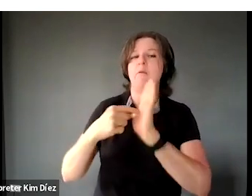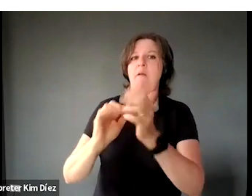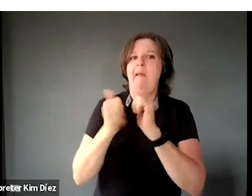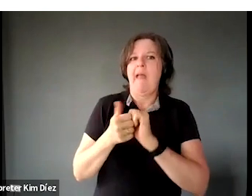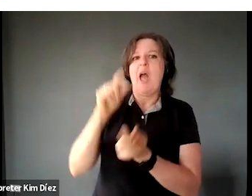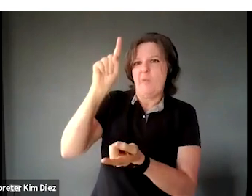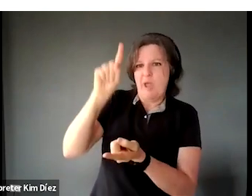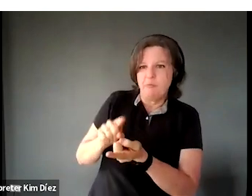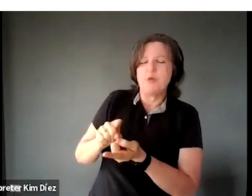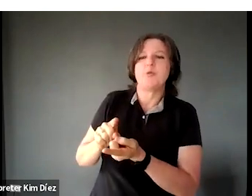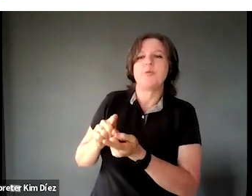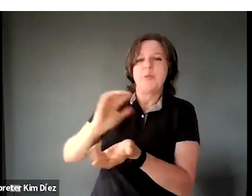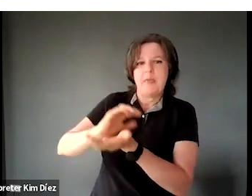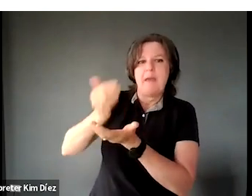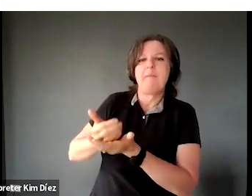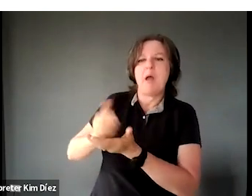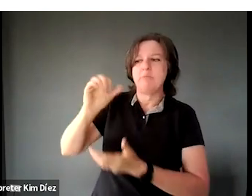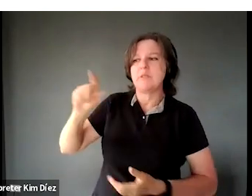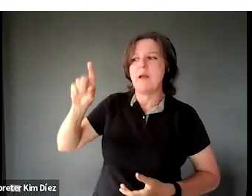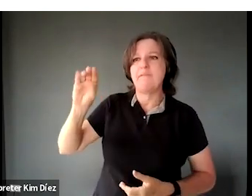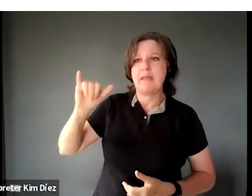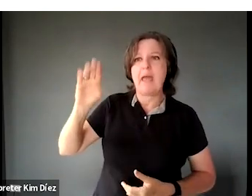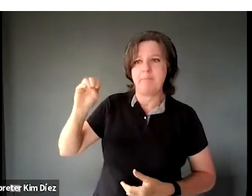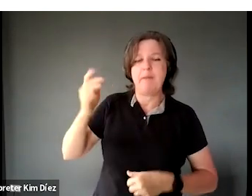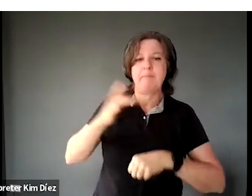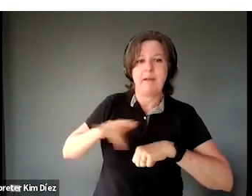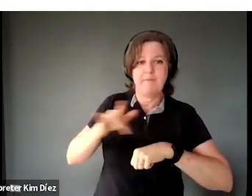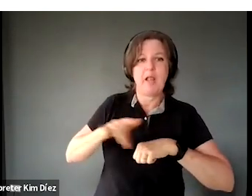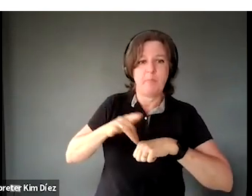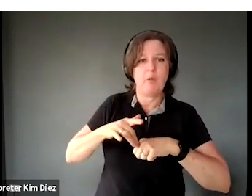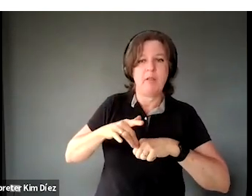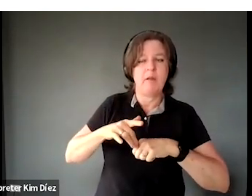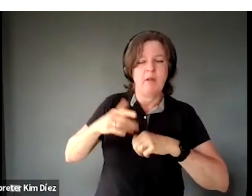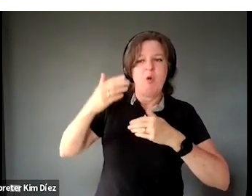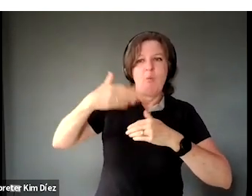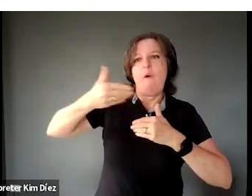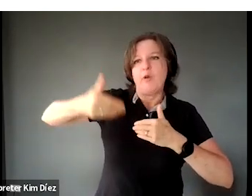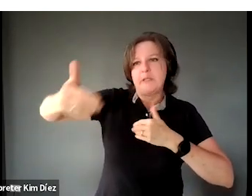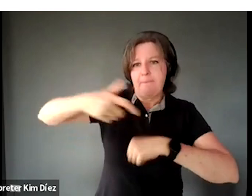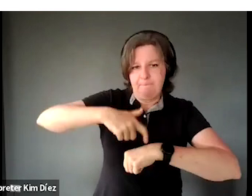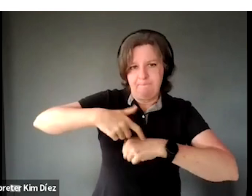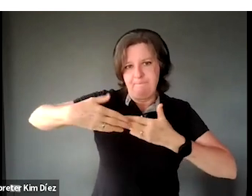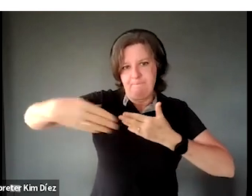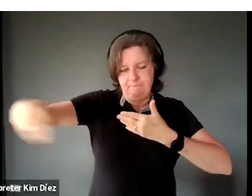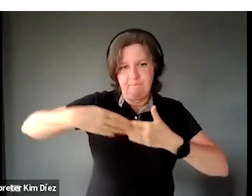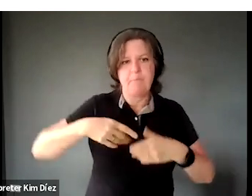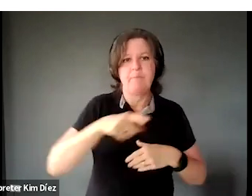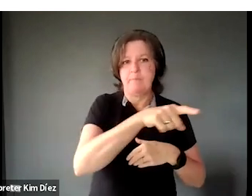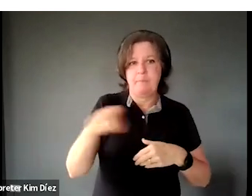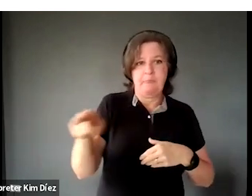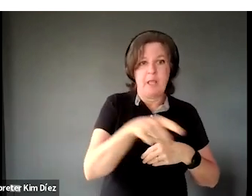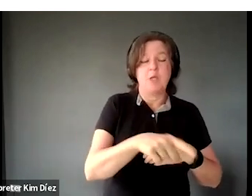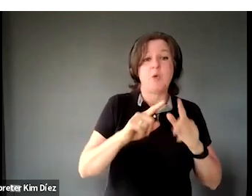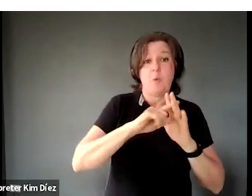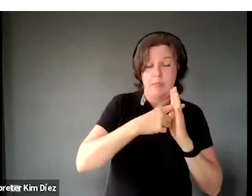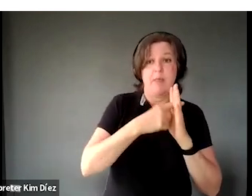Idion, and we see here how biochar reduces the available cadmium through time. So